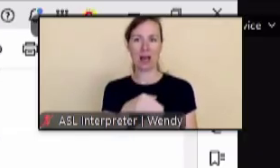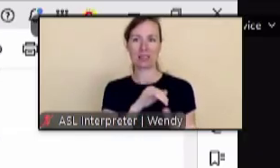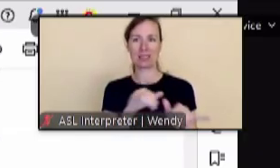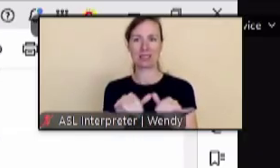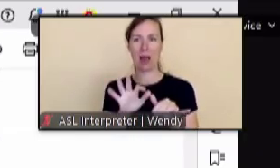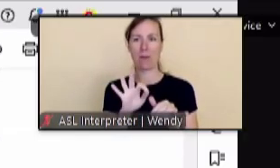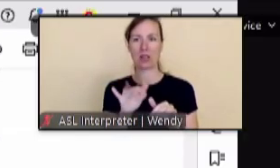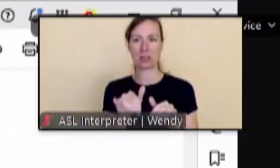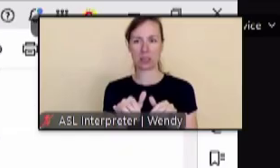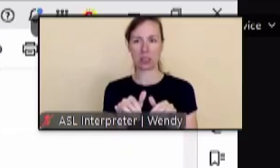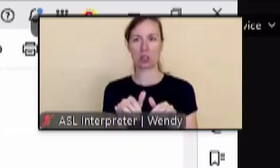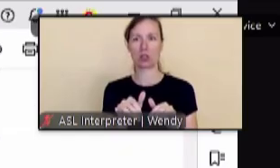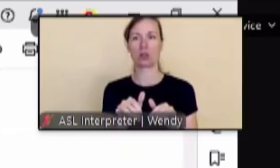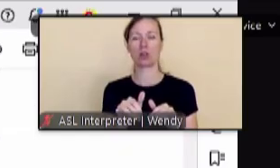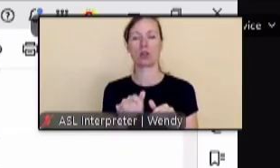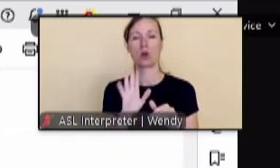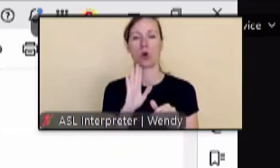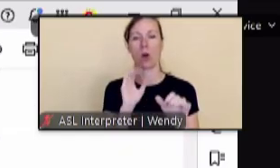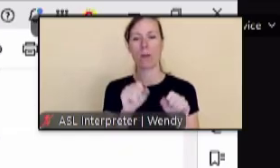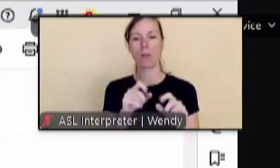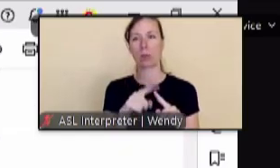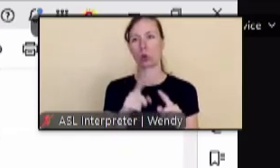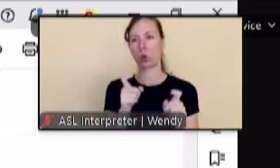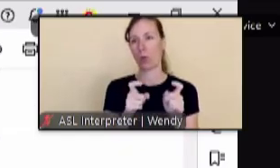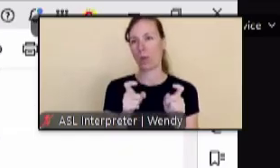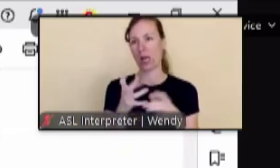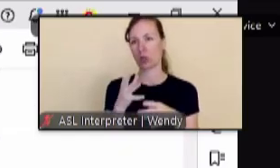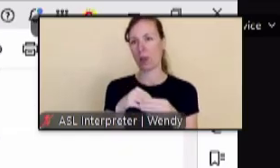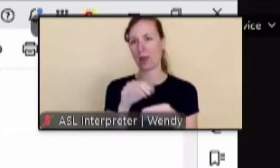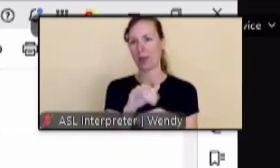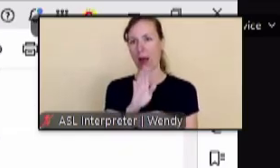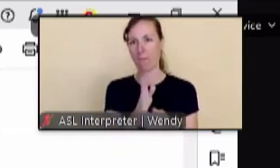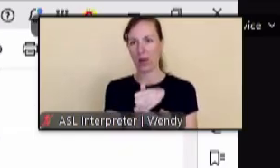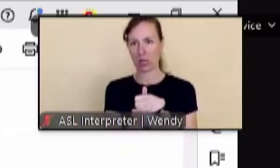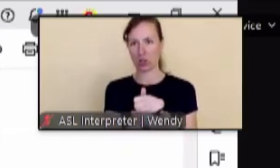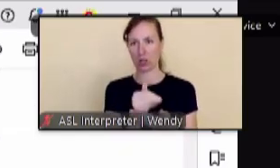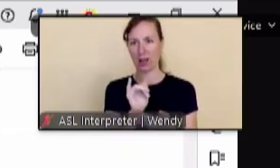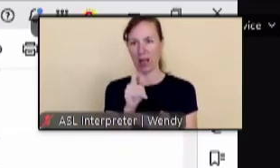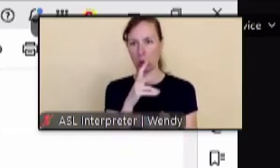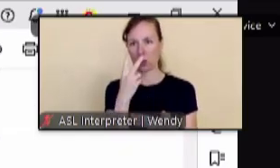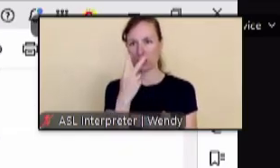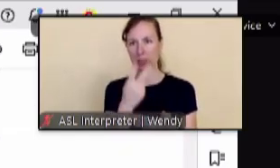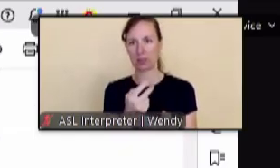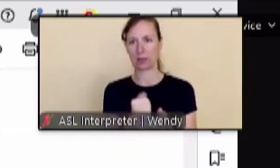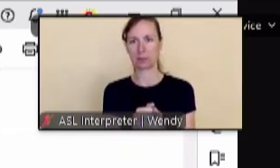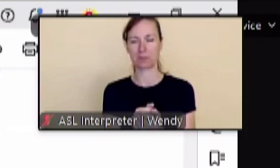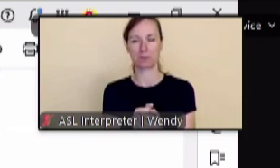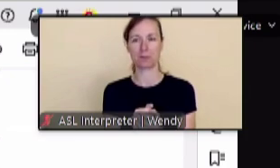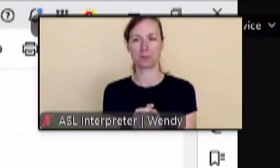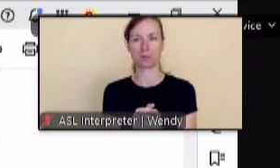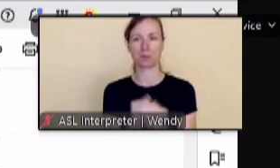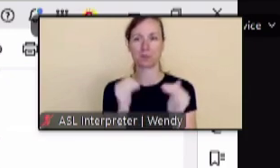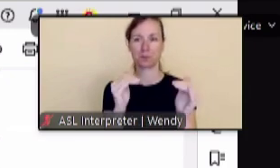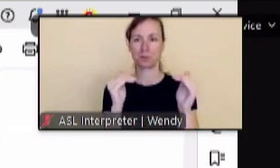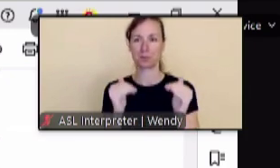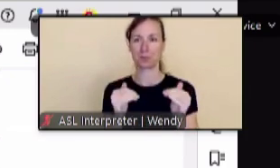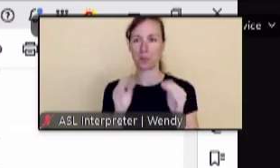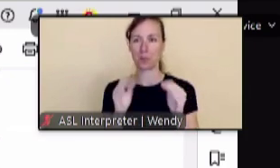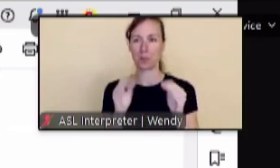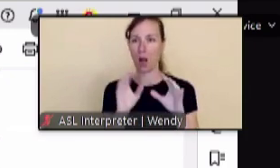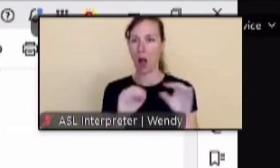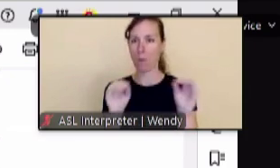and but we're going to be able to manage it within that budget that you see. Moving down to operating